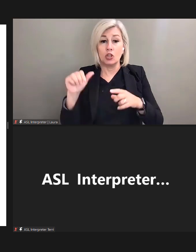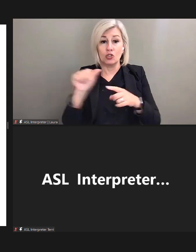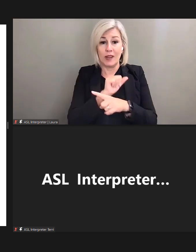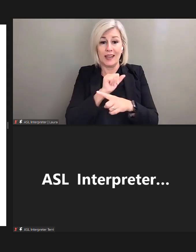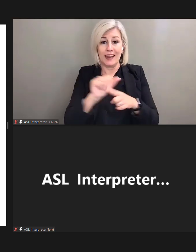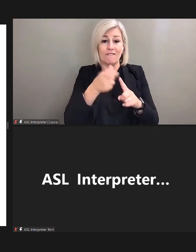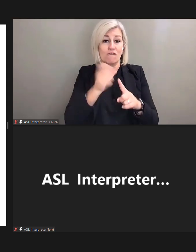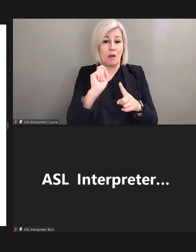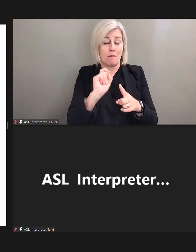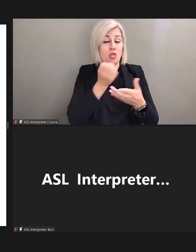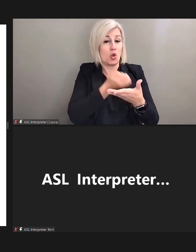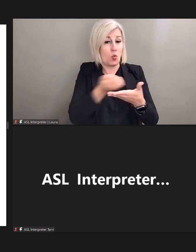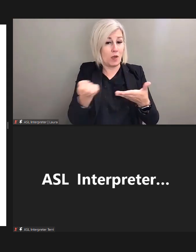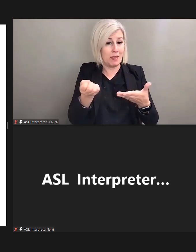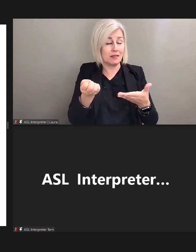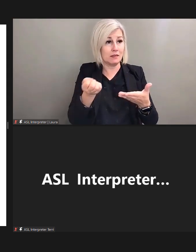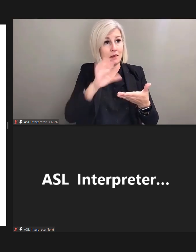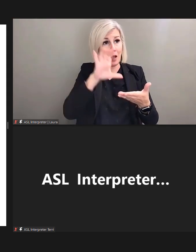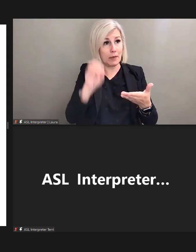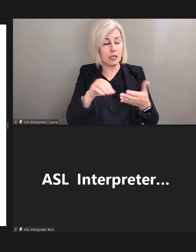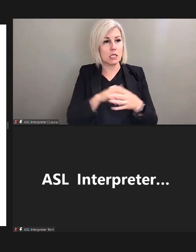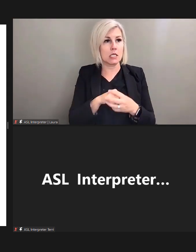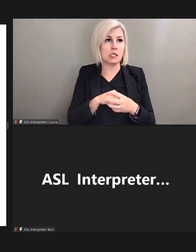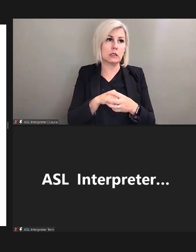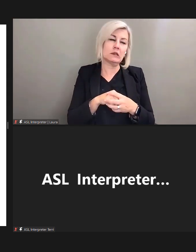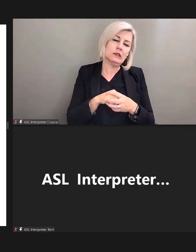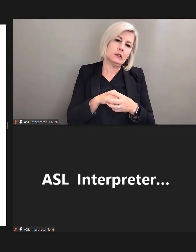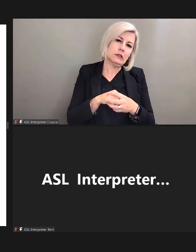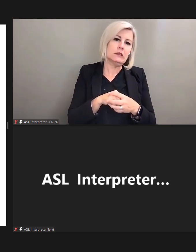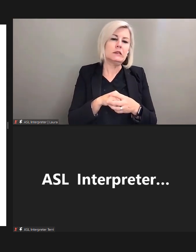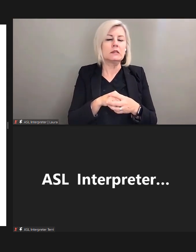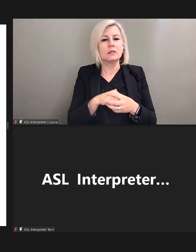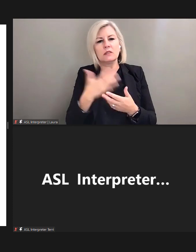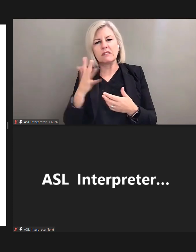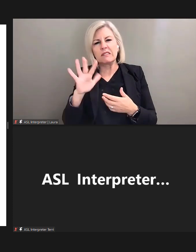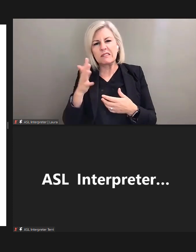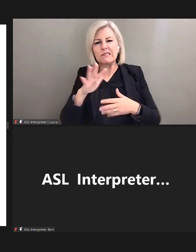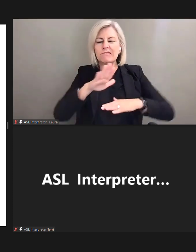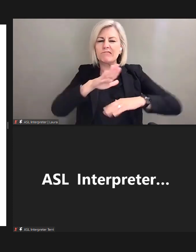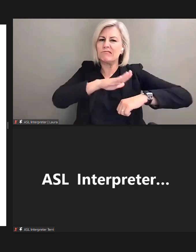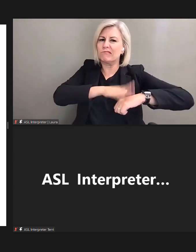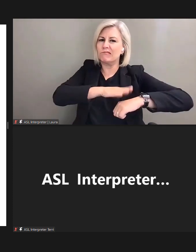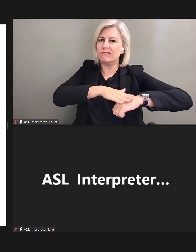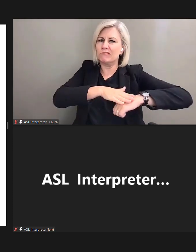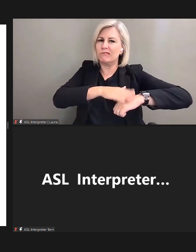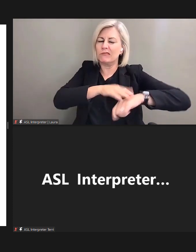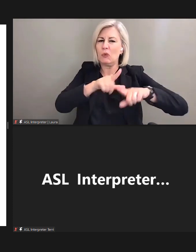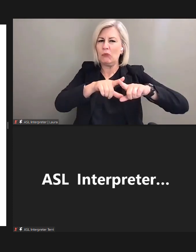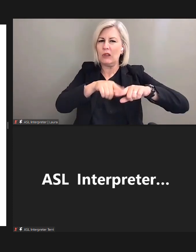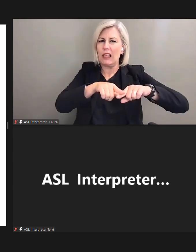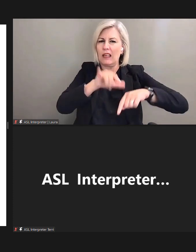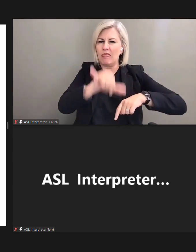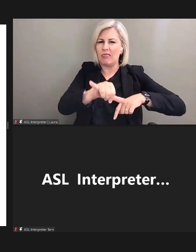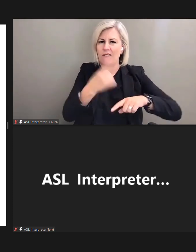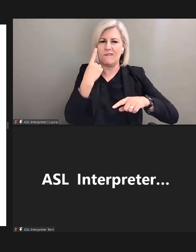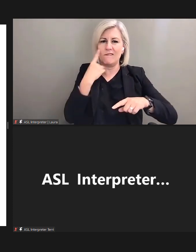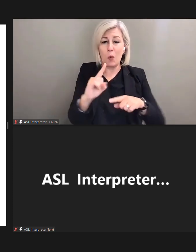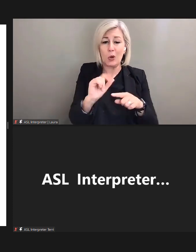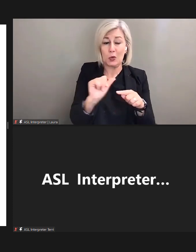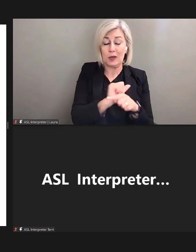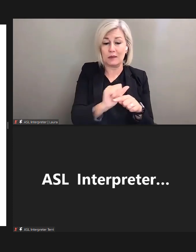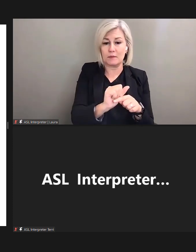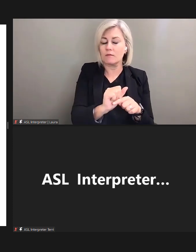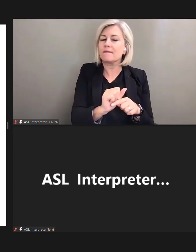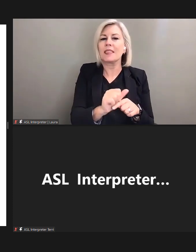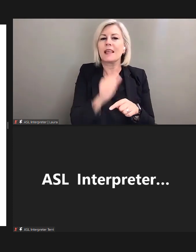equipment supplier, we kind of caution you about relying on that as your training, because they're